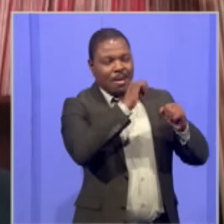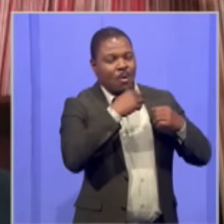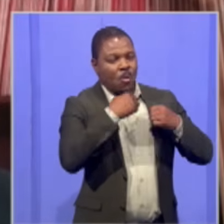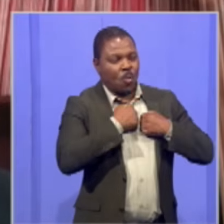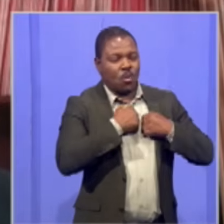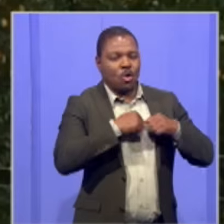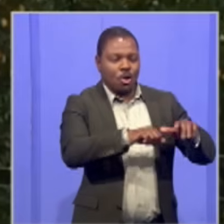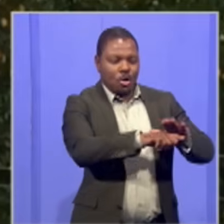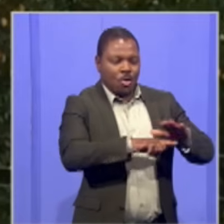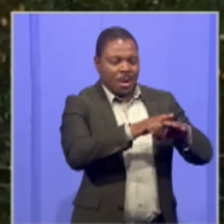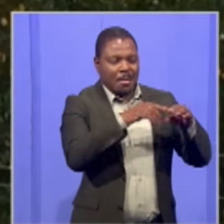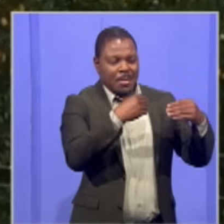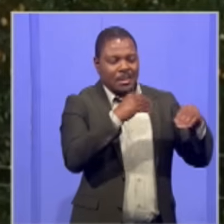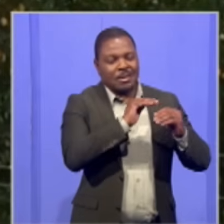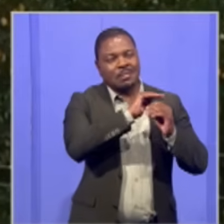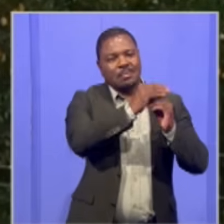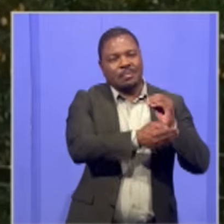local industry.